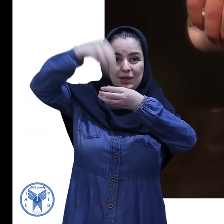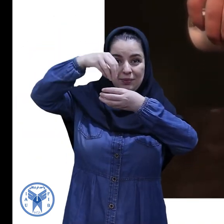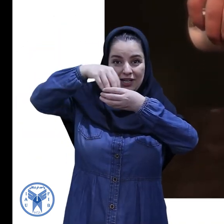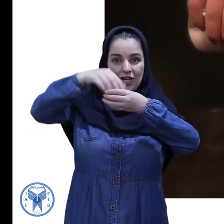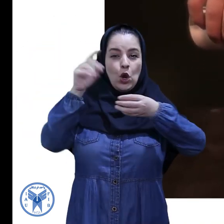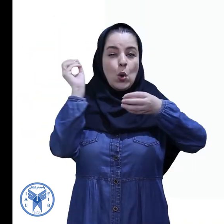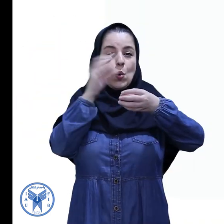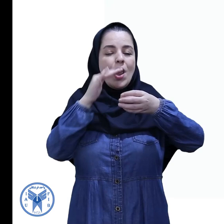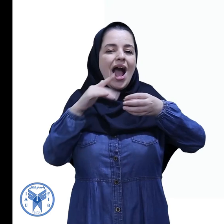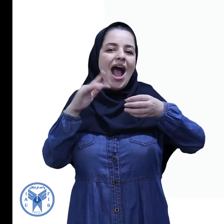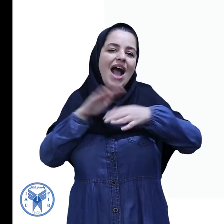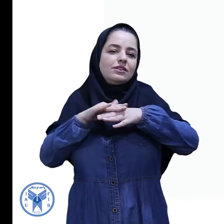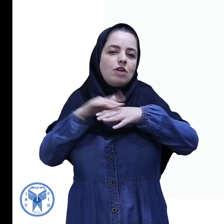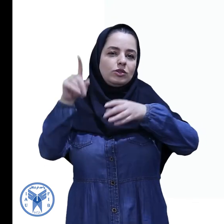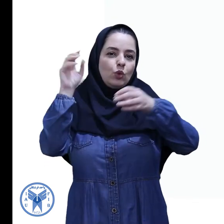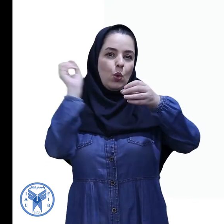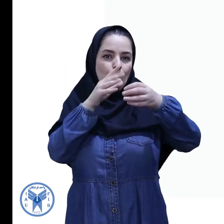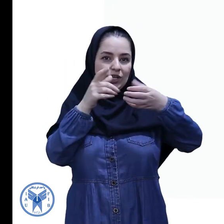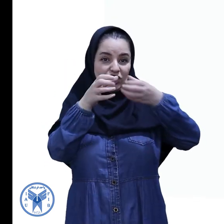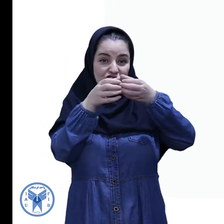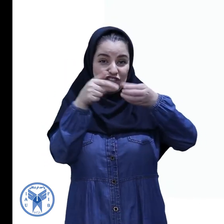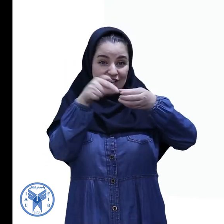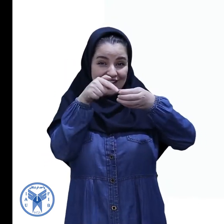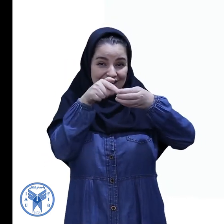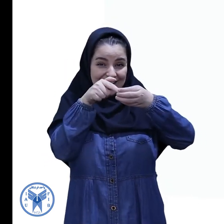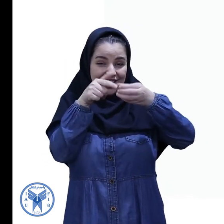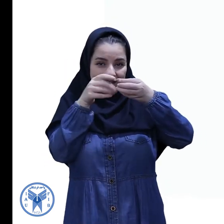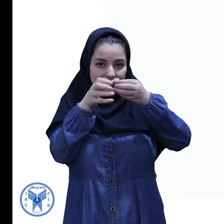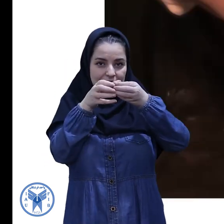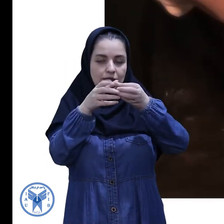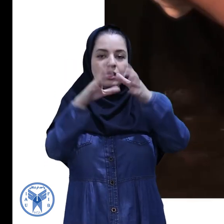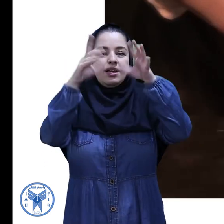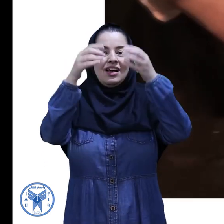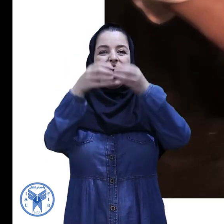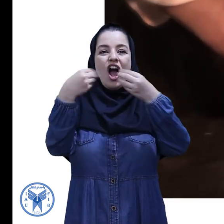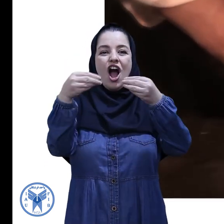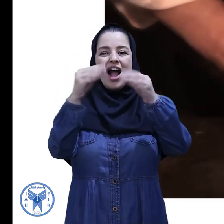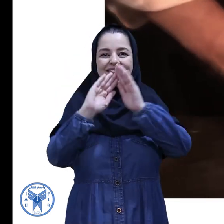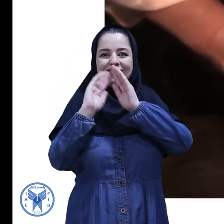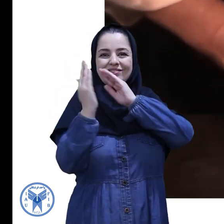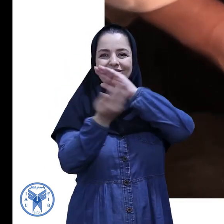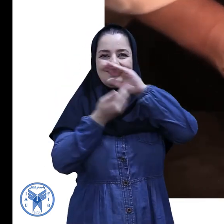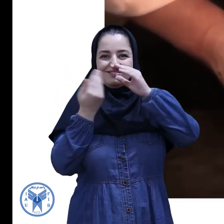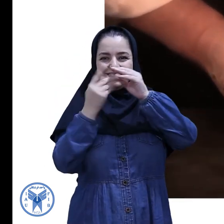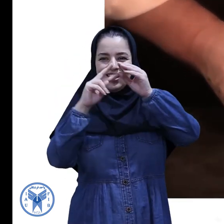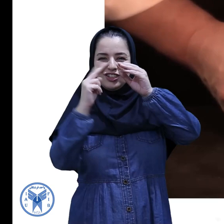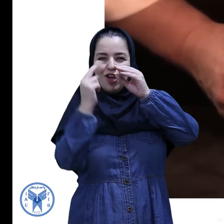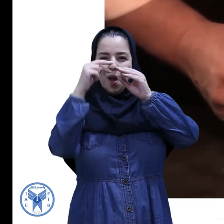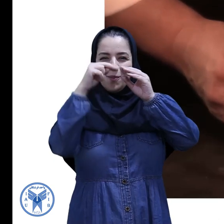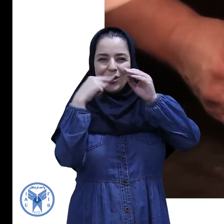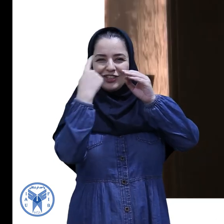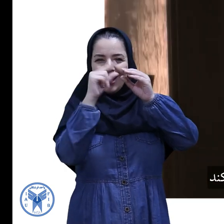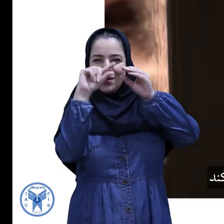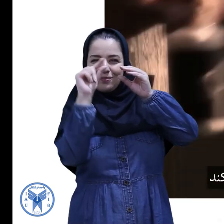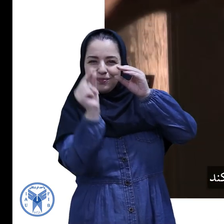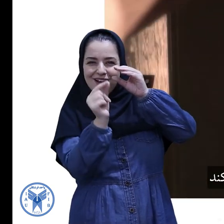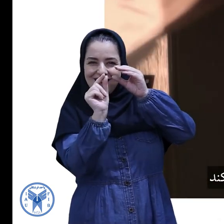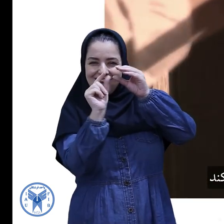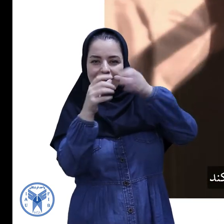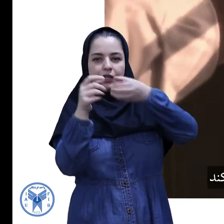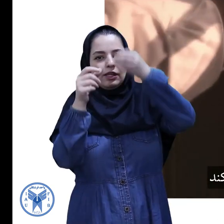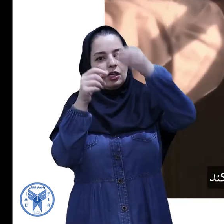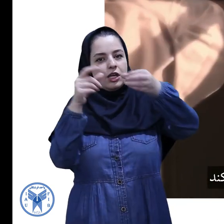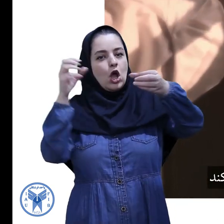sparingly sensitive to light, so you have this jar with a barrier around the outside, and when light goes through the stencil, it